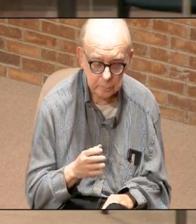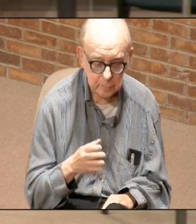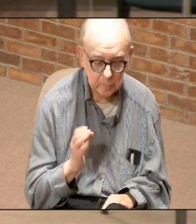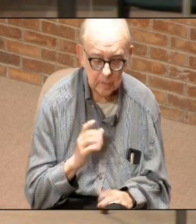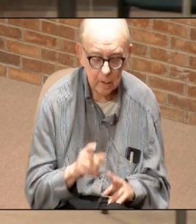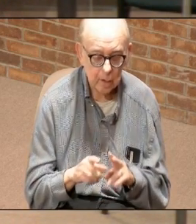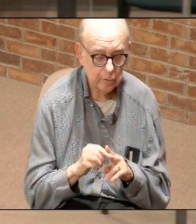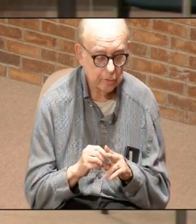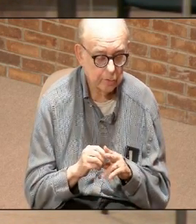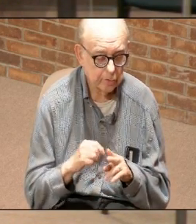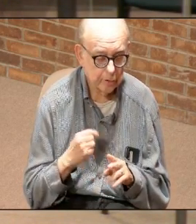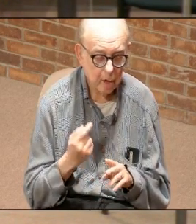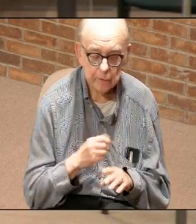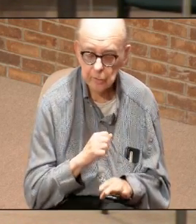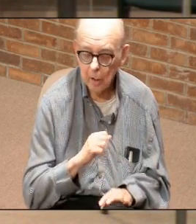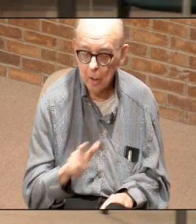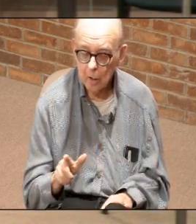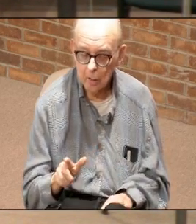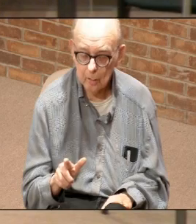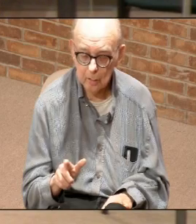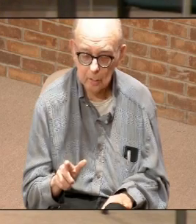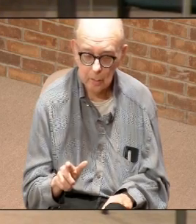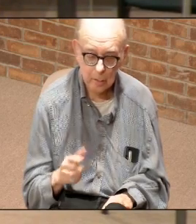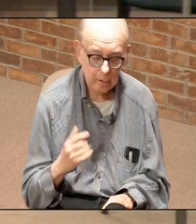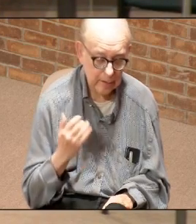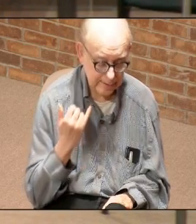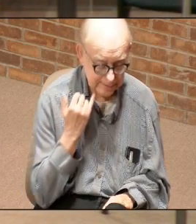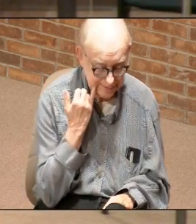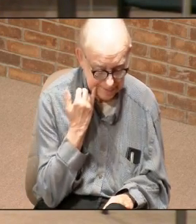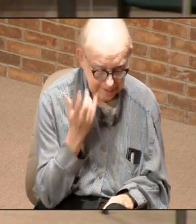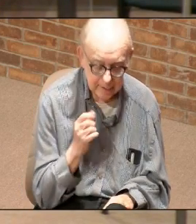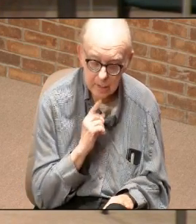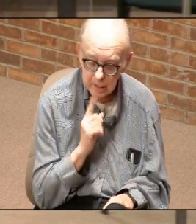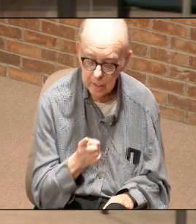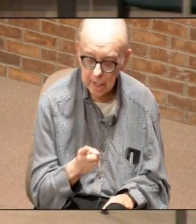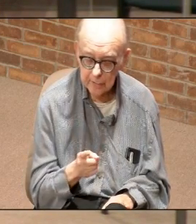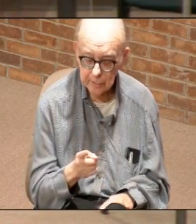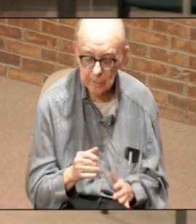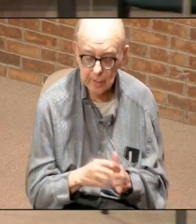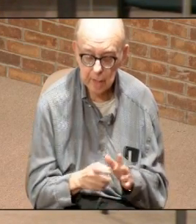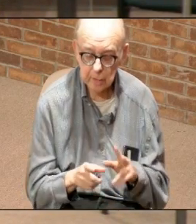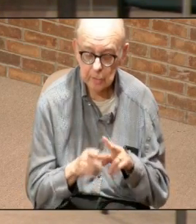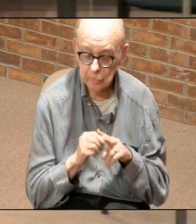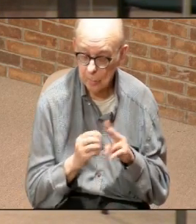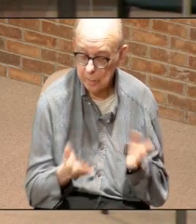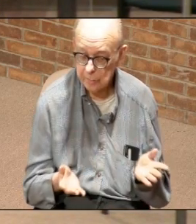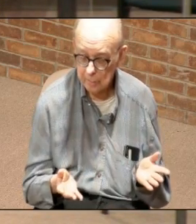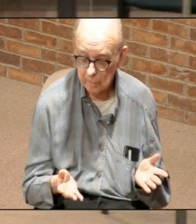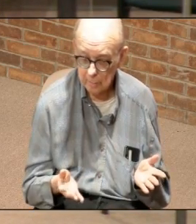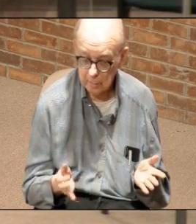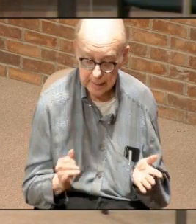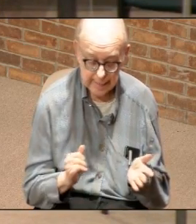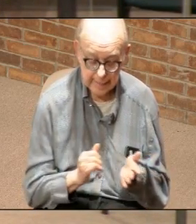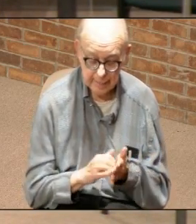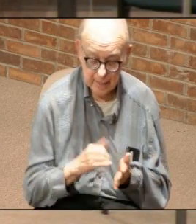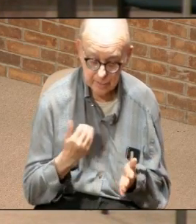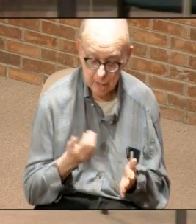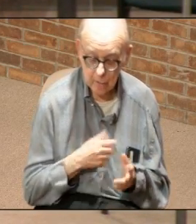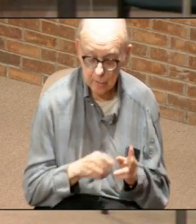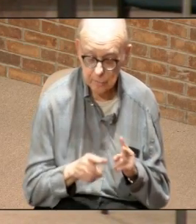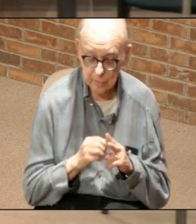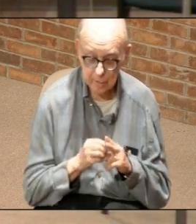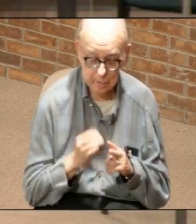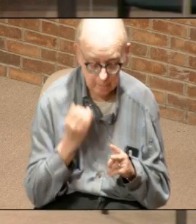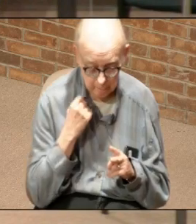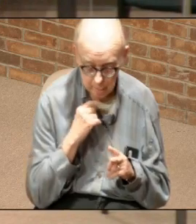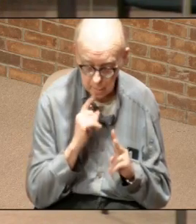God chooses us all. Now, whether we answer that choice, that's ours.